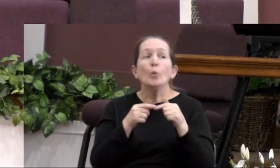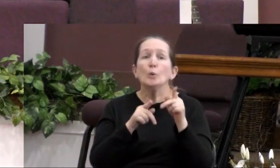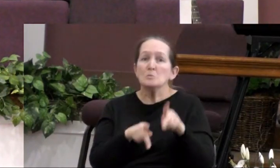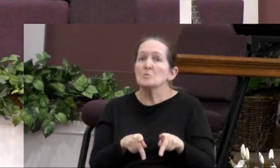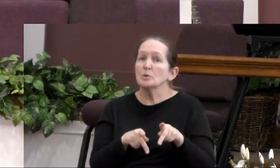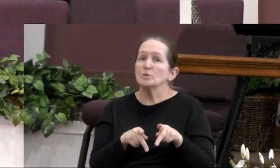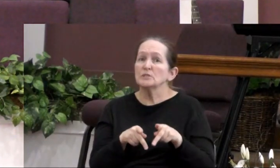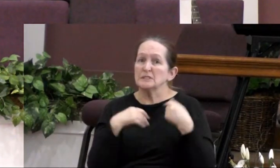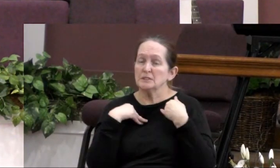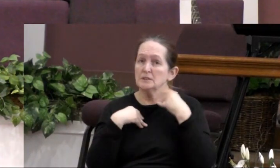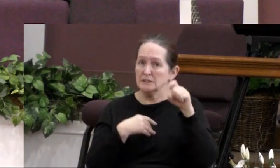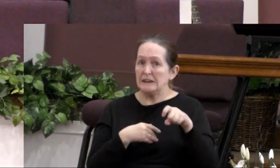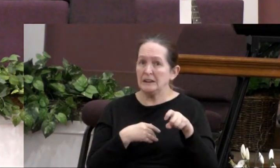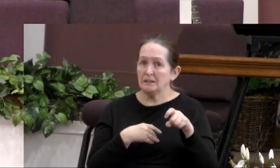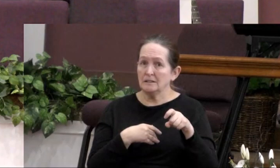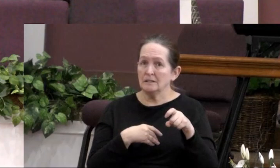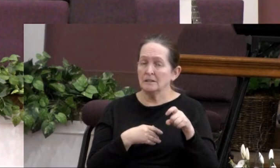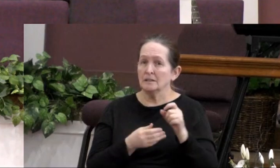in need?